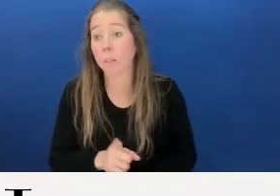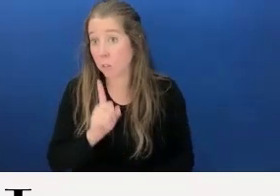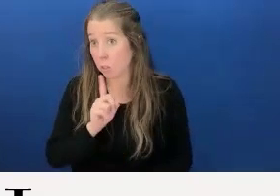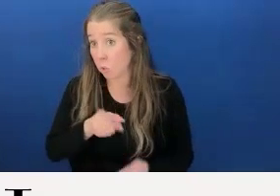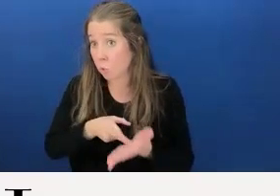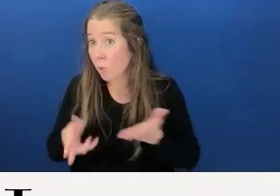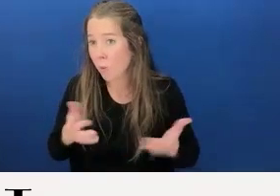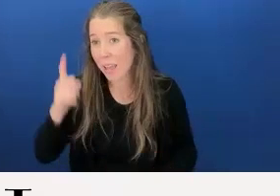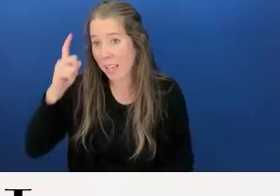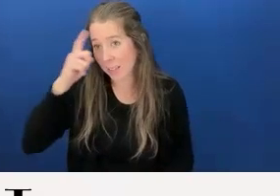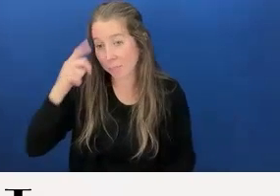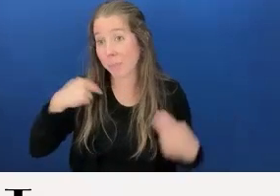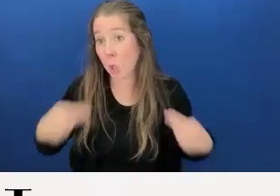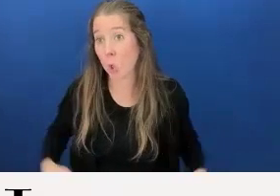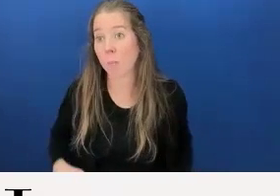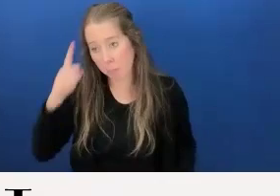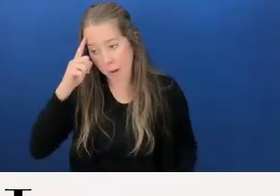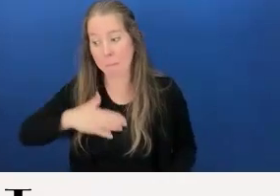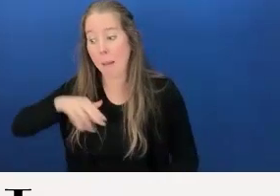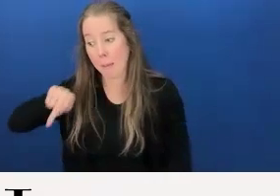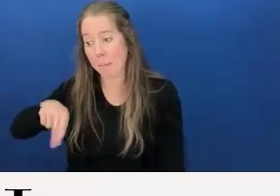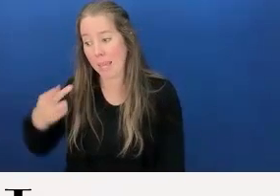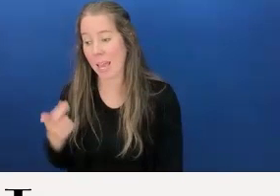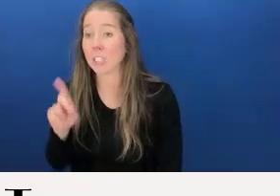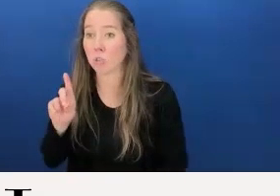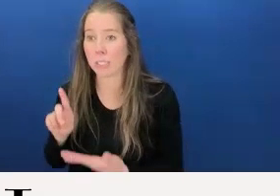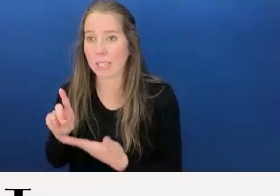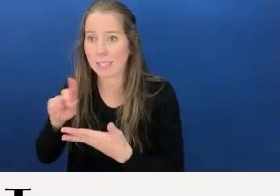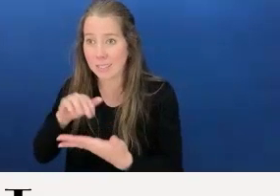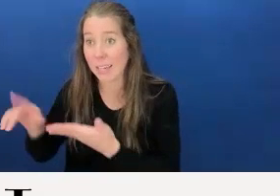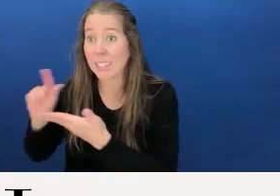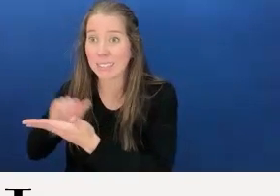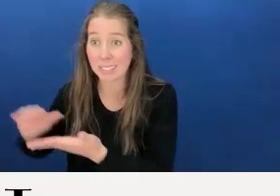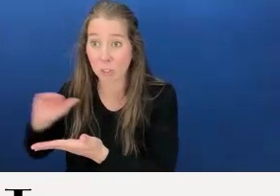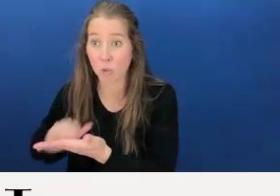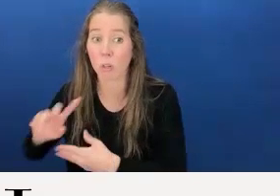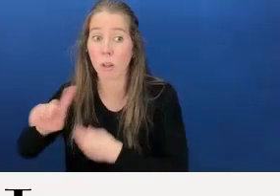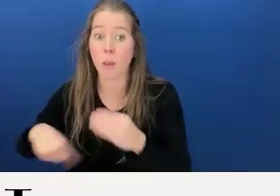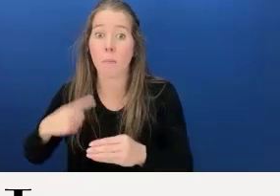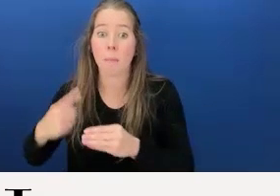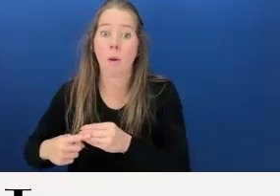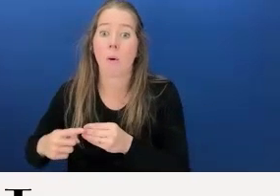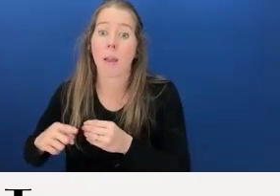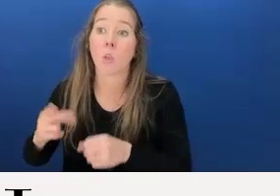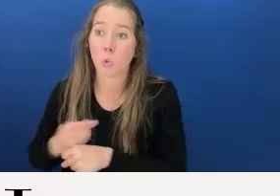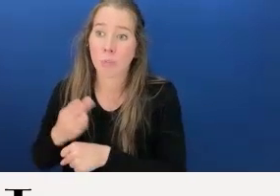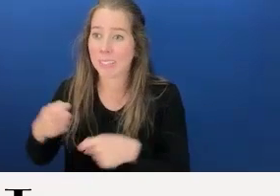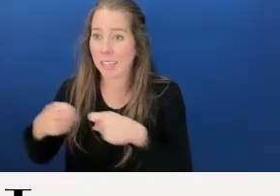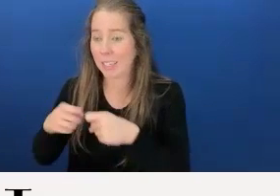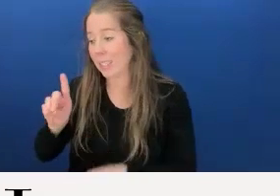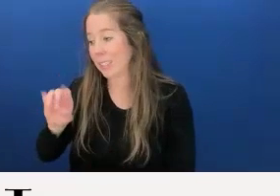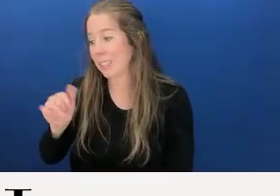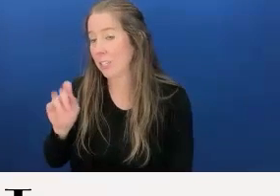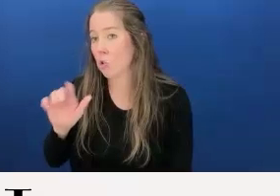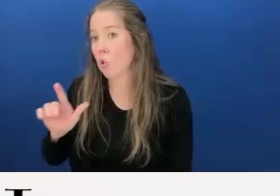brain, in my PhD studies, my dissertation was on the efficacy of digital tools in the classroom on